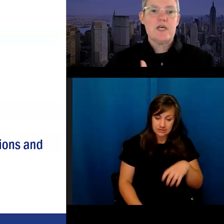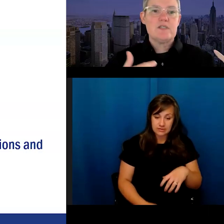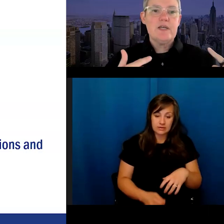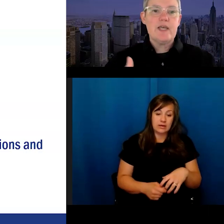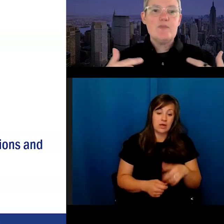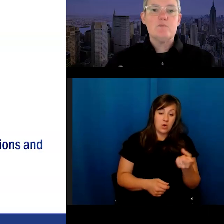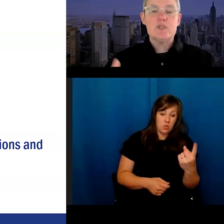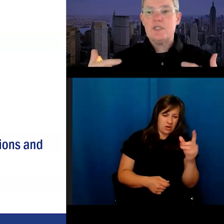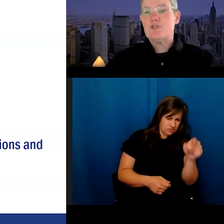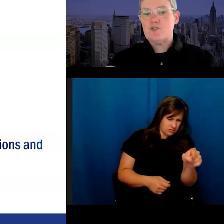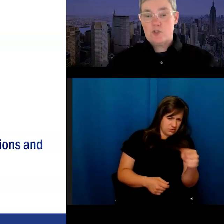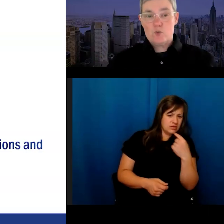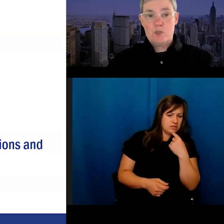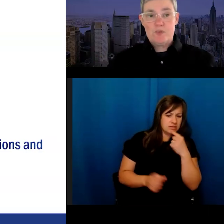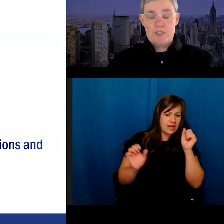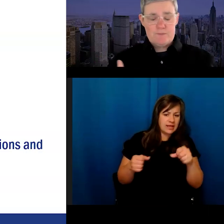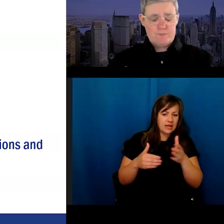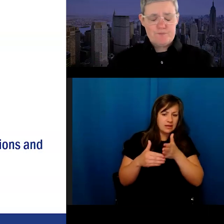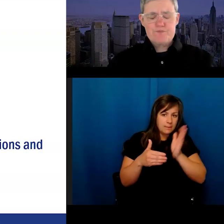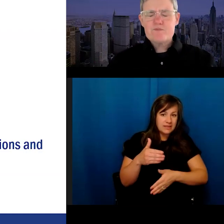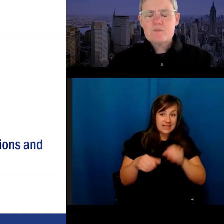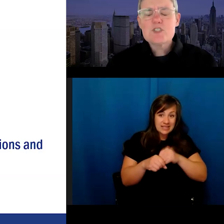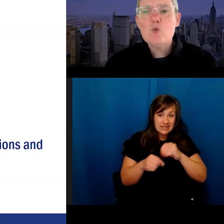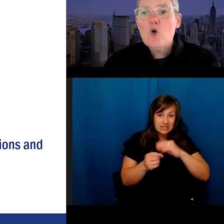points says, can be completed at students' workplace.